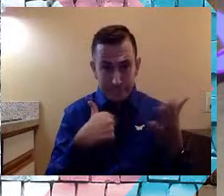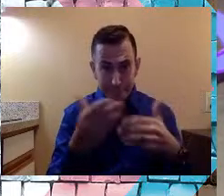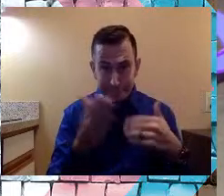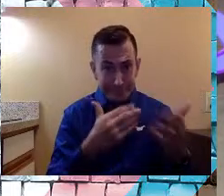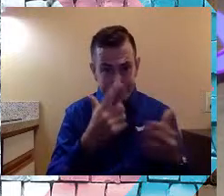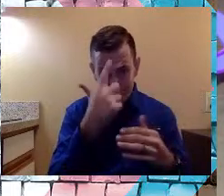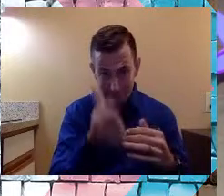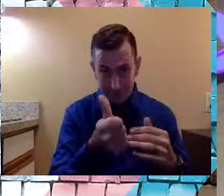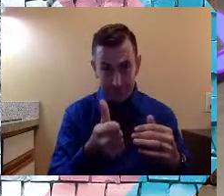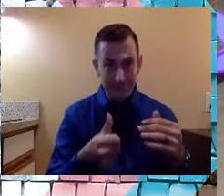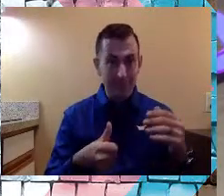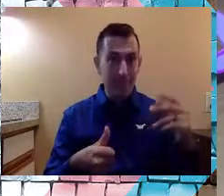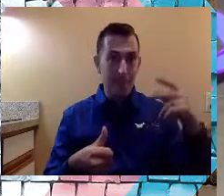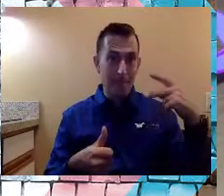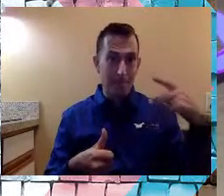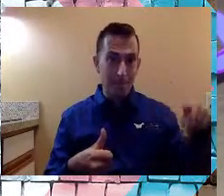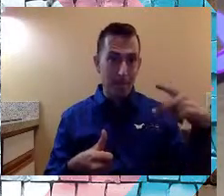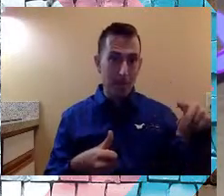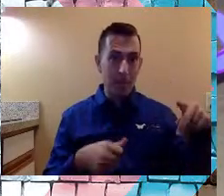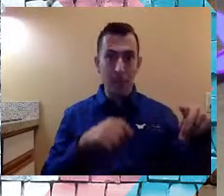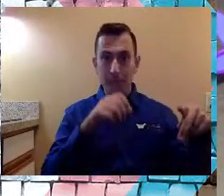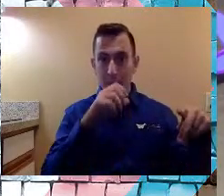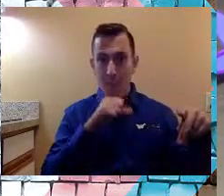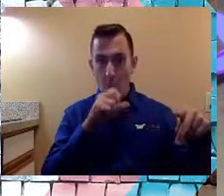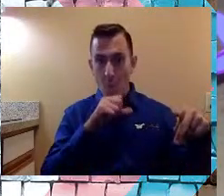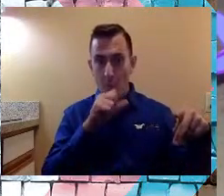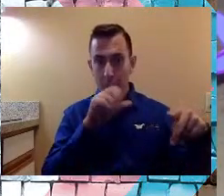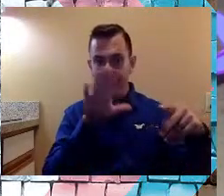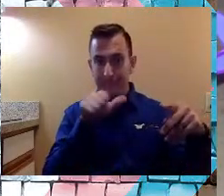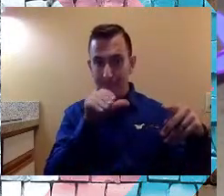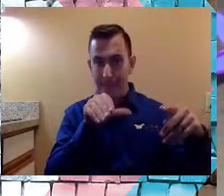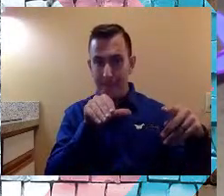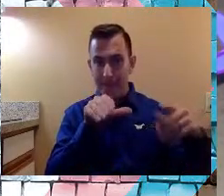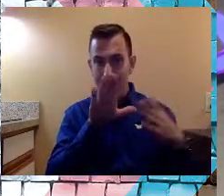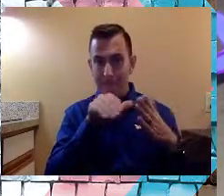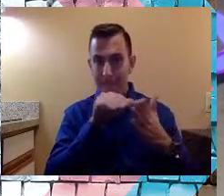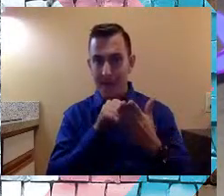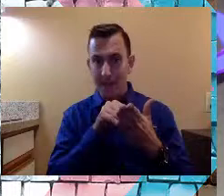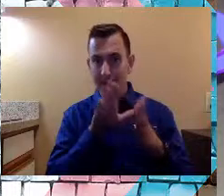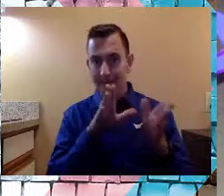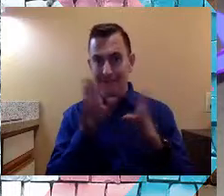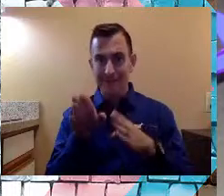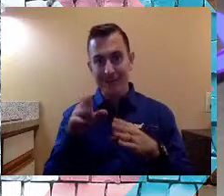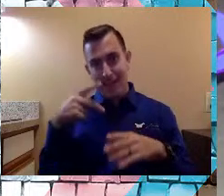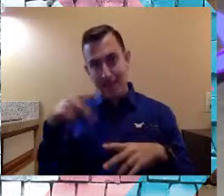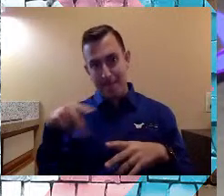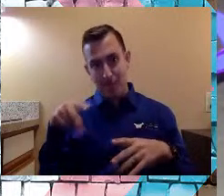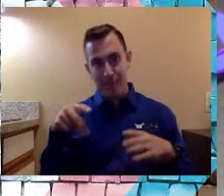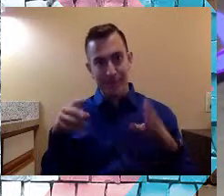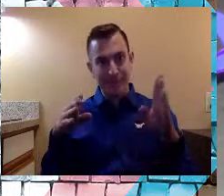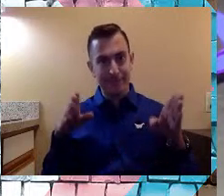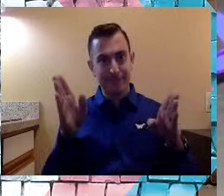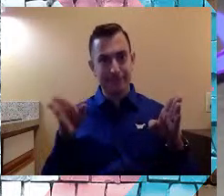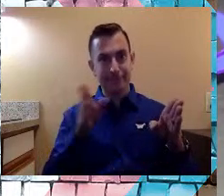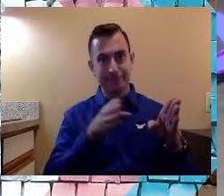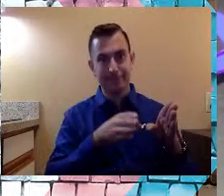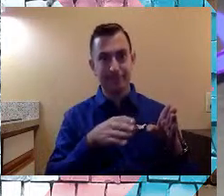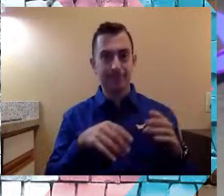purple one, an orange one in the middle, and a purple one at the end. And all